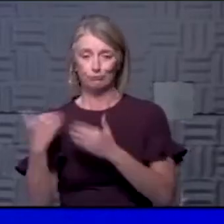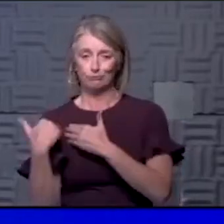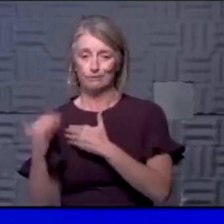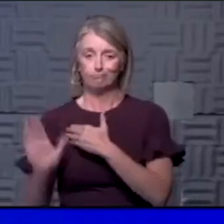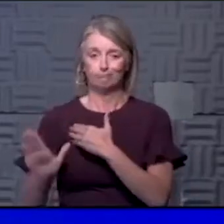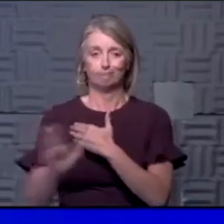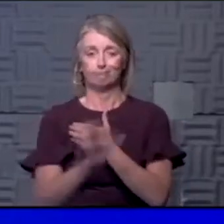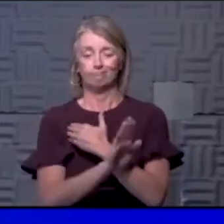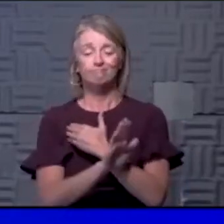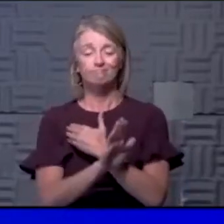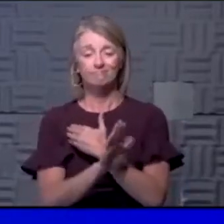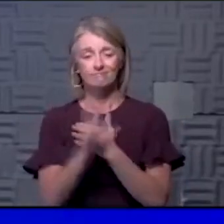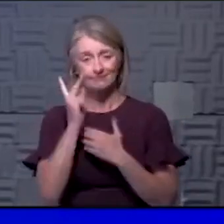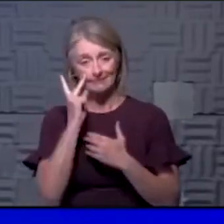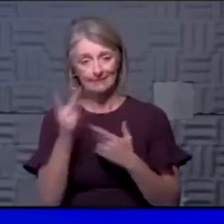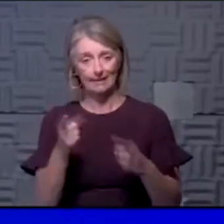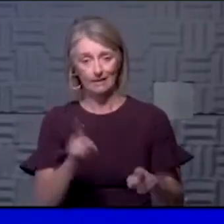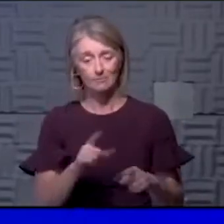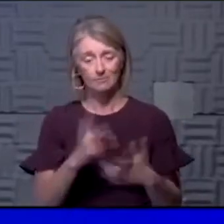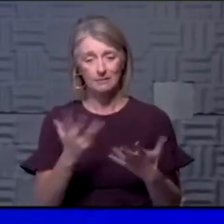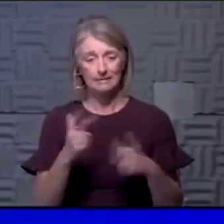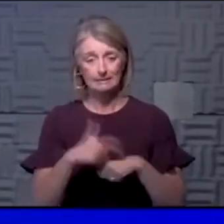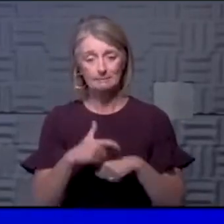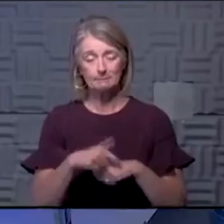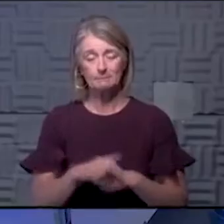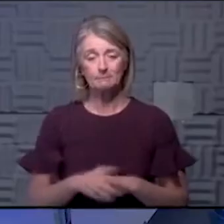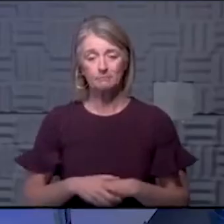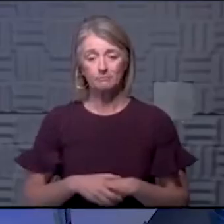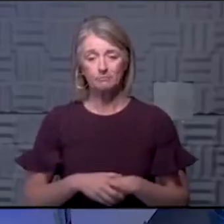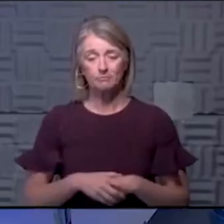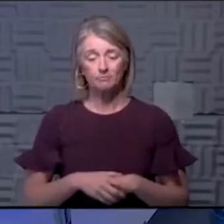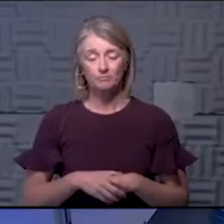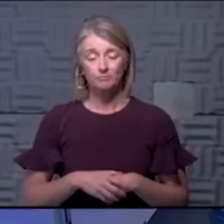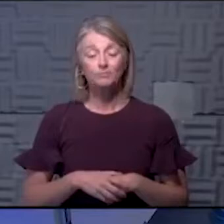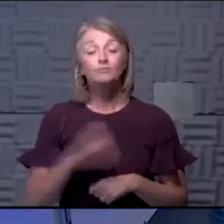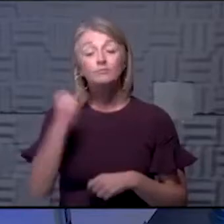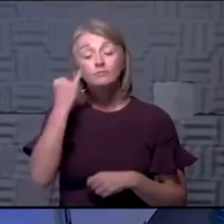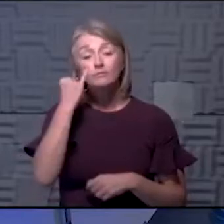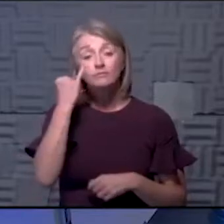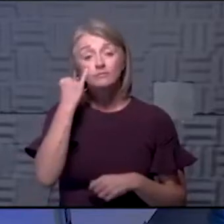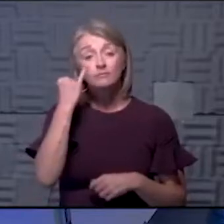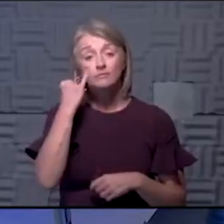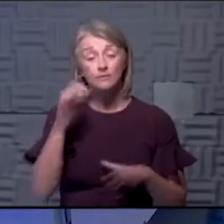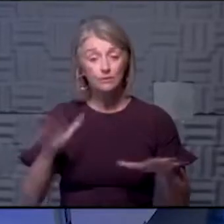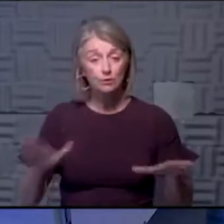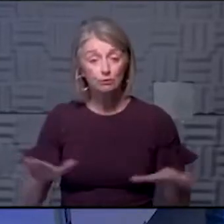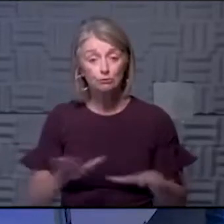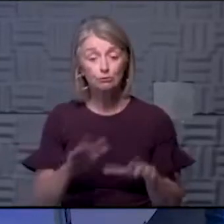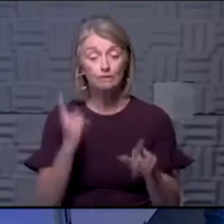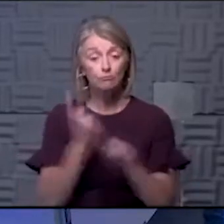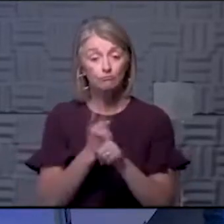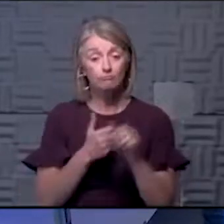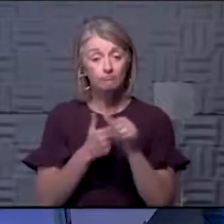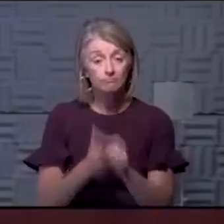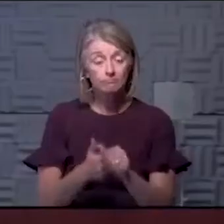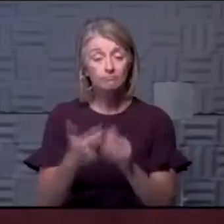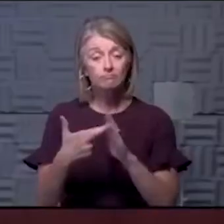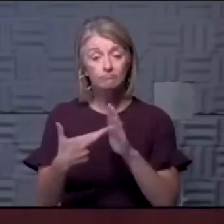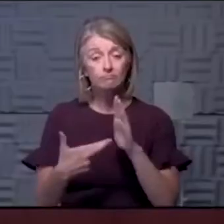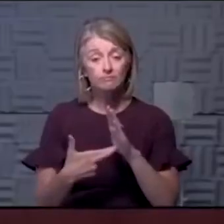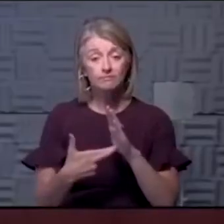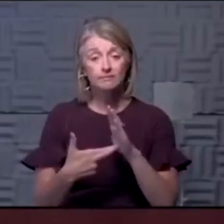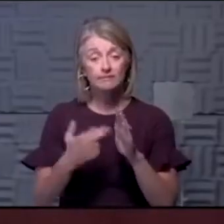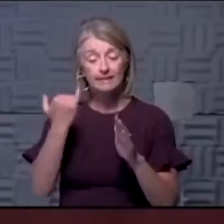responsibility, and we've kind of seen how that turns out a lot of times. But if you're doing the right things, even if